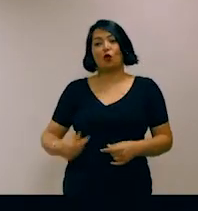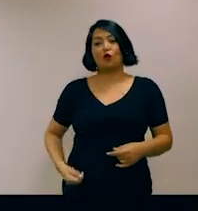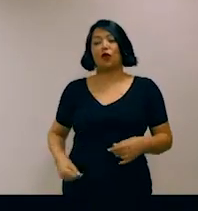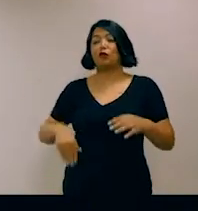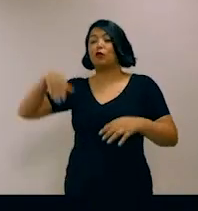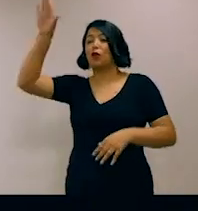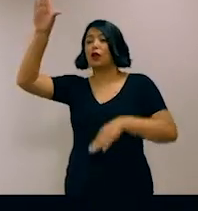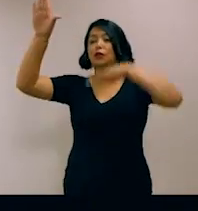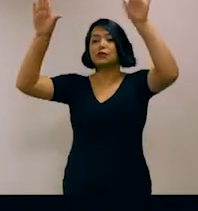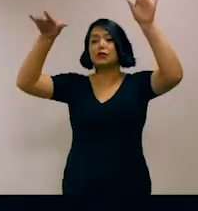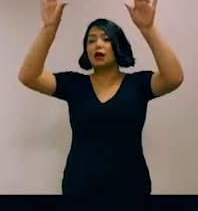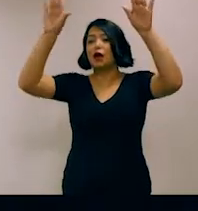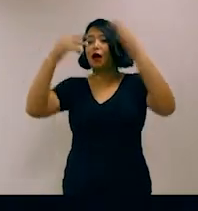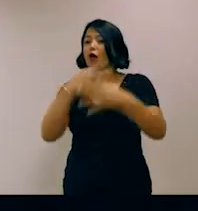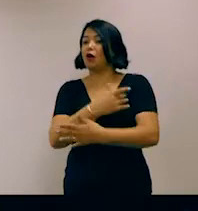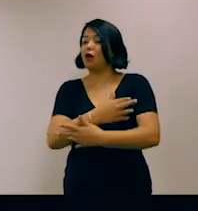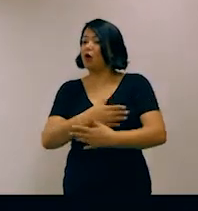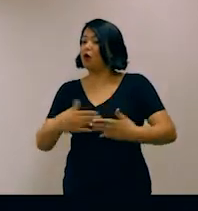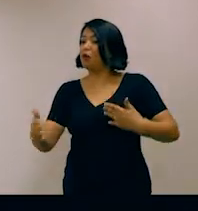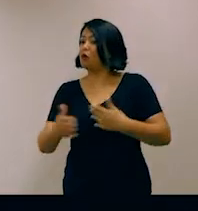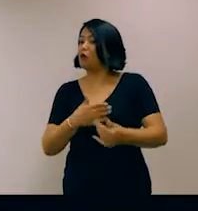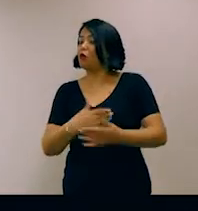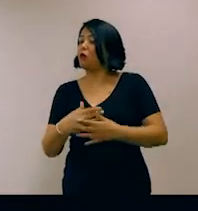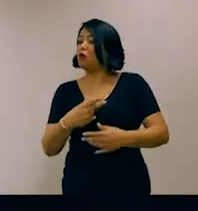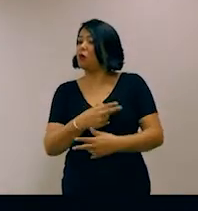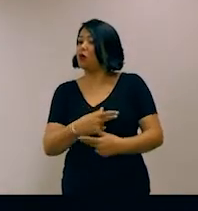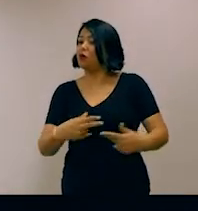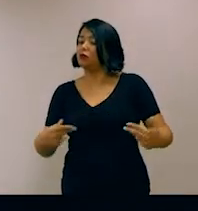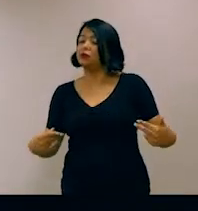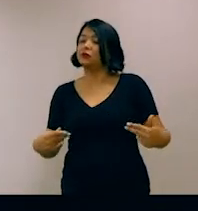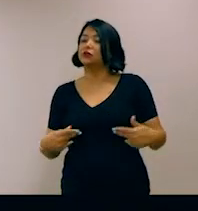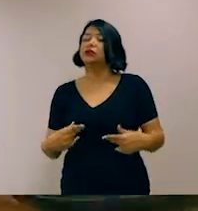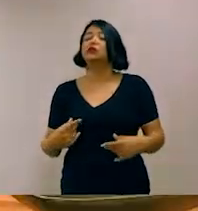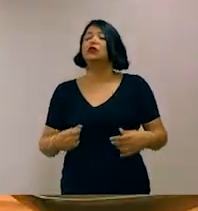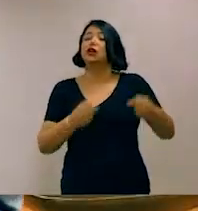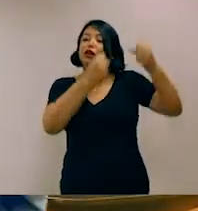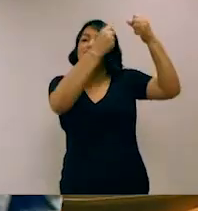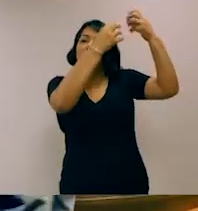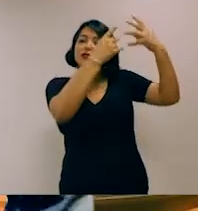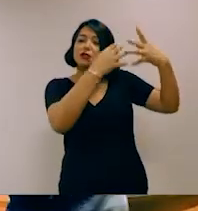have a procurement process, they're going to describe